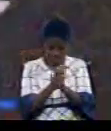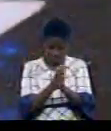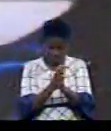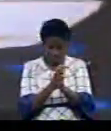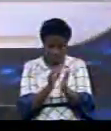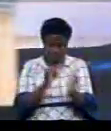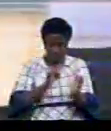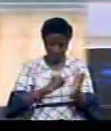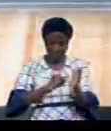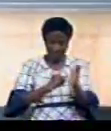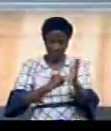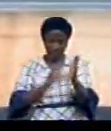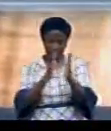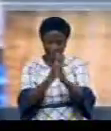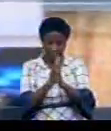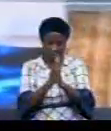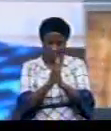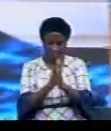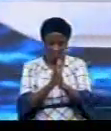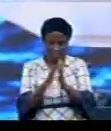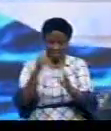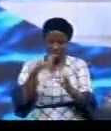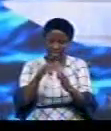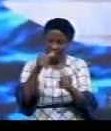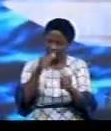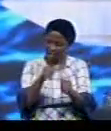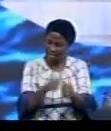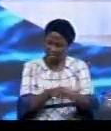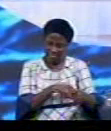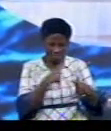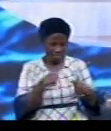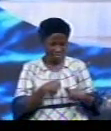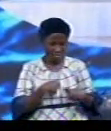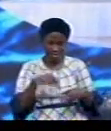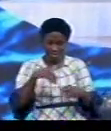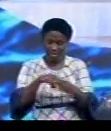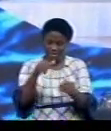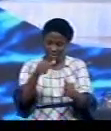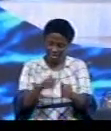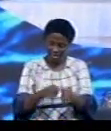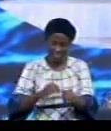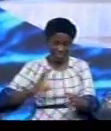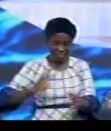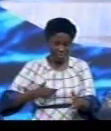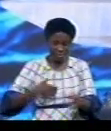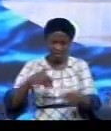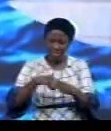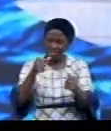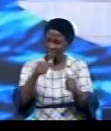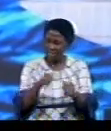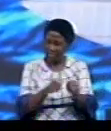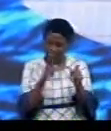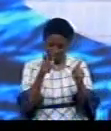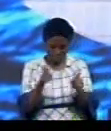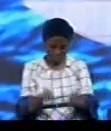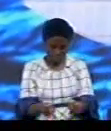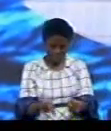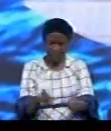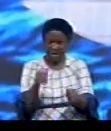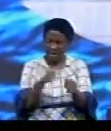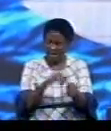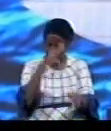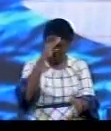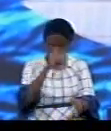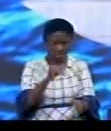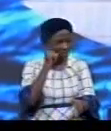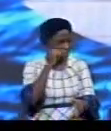name, I pray in every heart, in every soul, in every person, every man, every